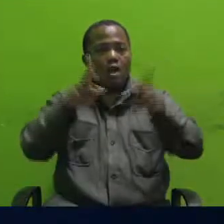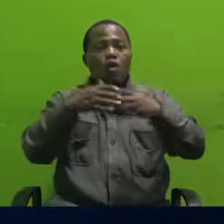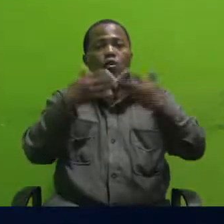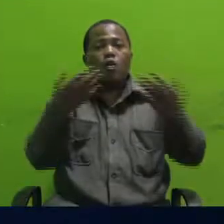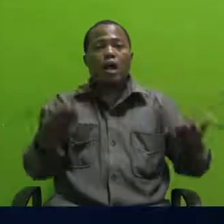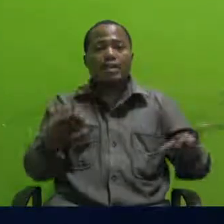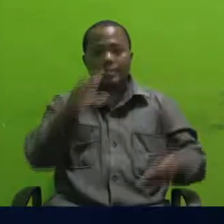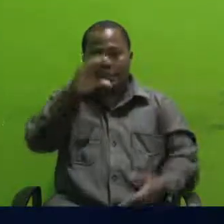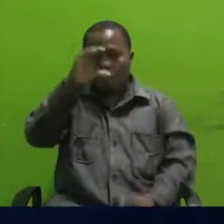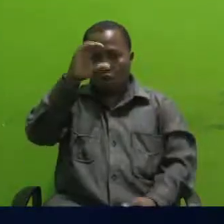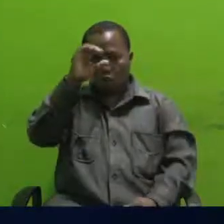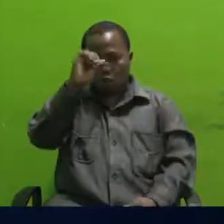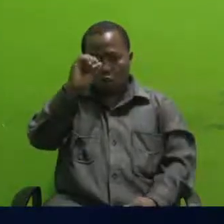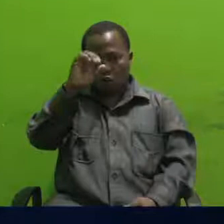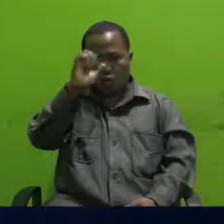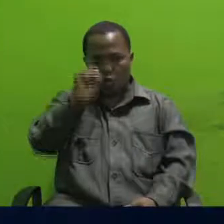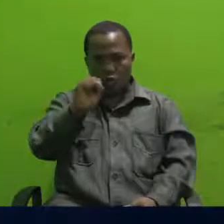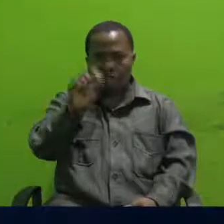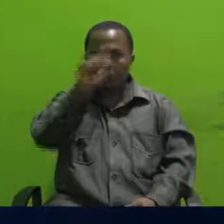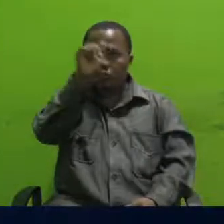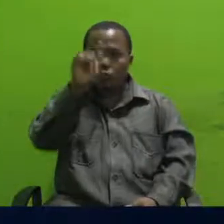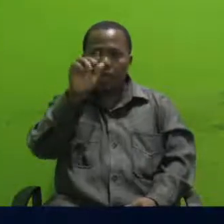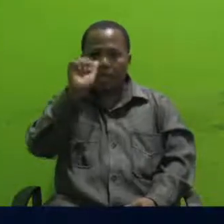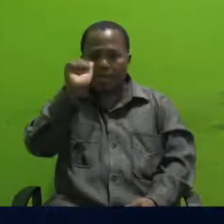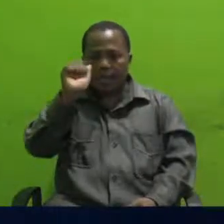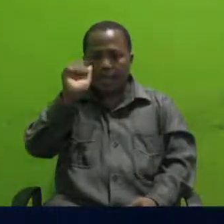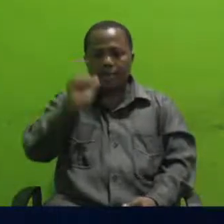Yeah, what about cos squared A?